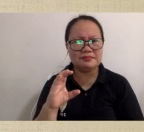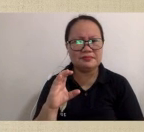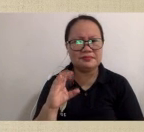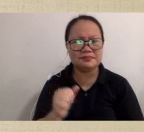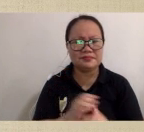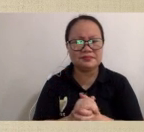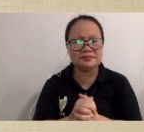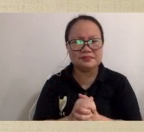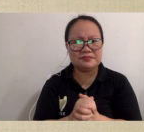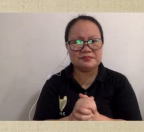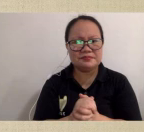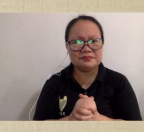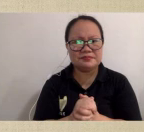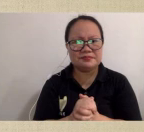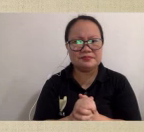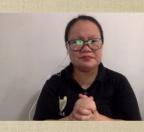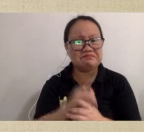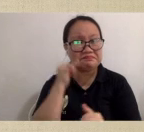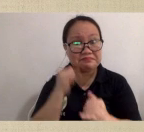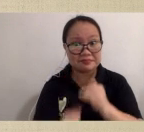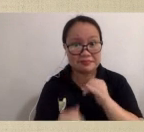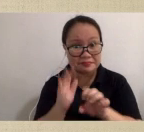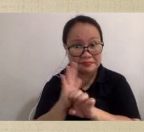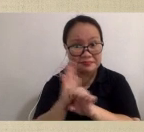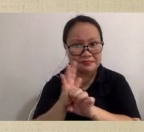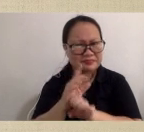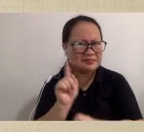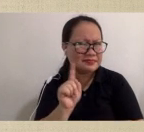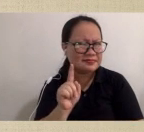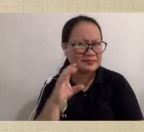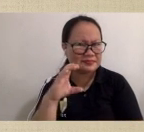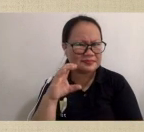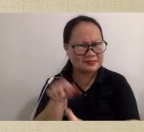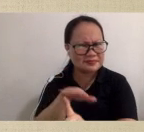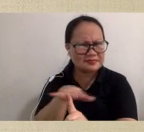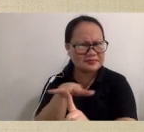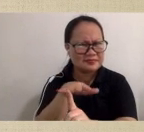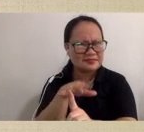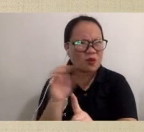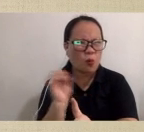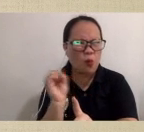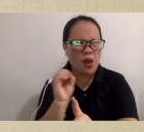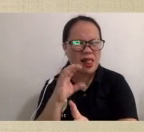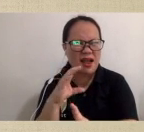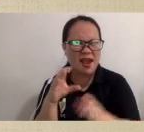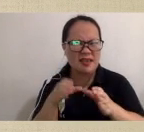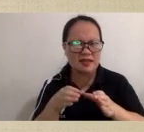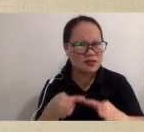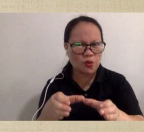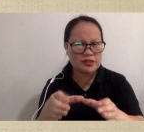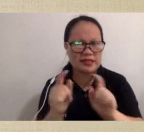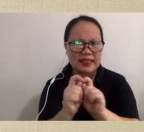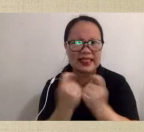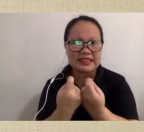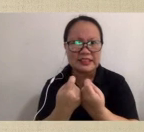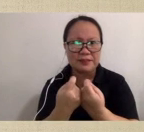Okay, dito naman, sa last example natin, kung mapapansin nyo, wala tayong